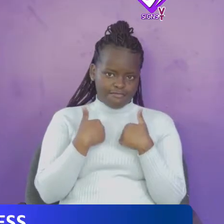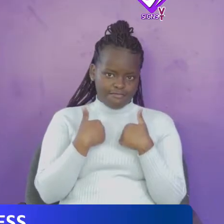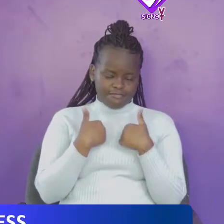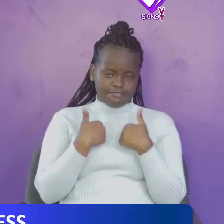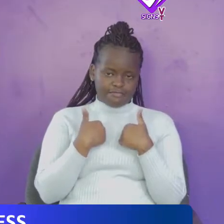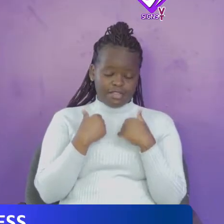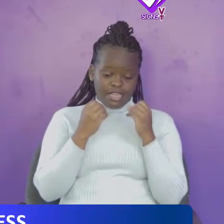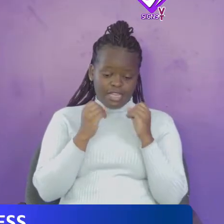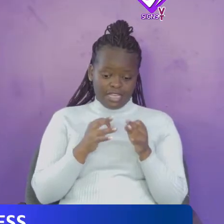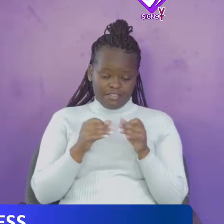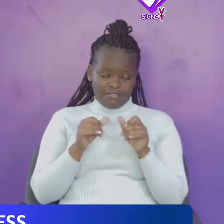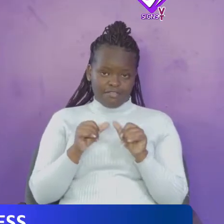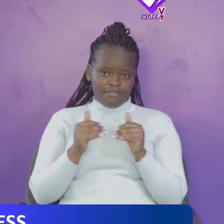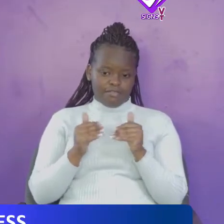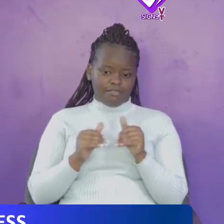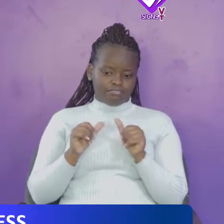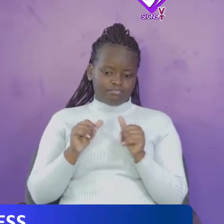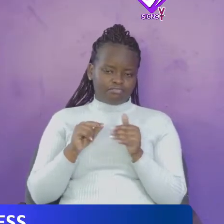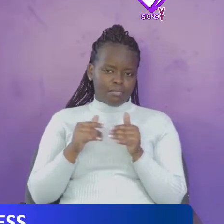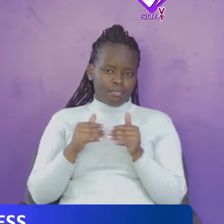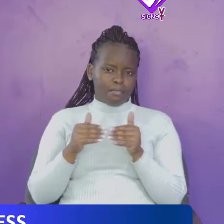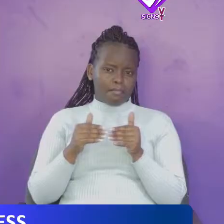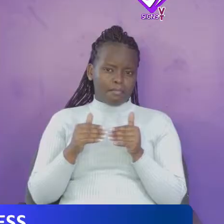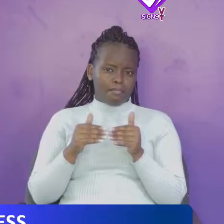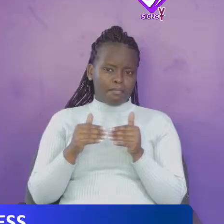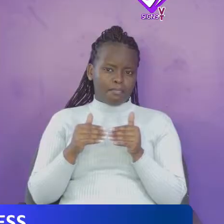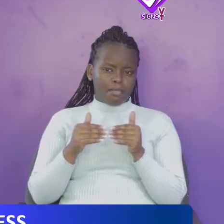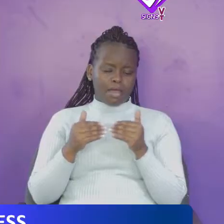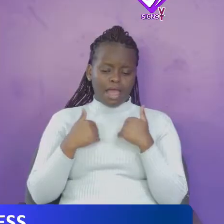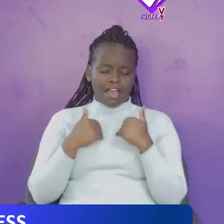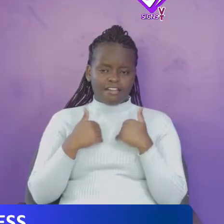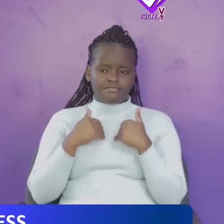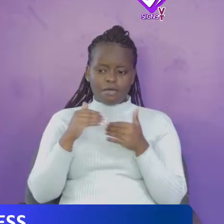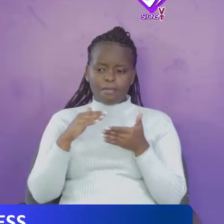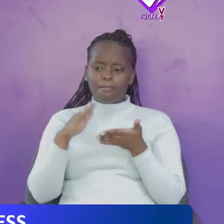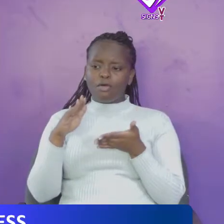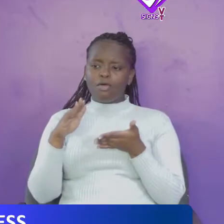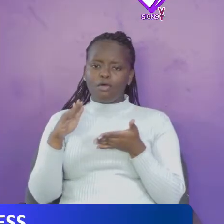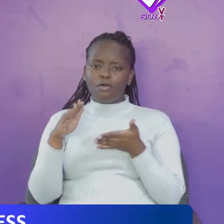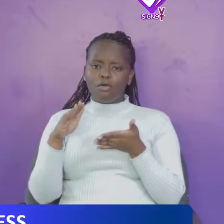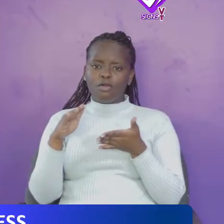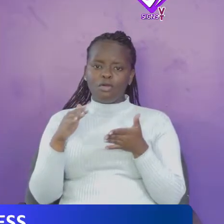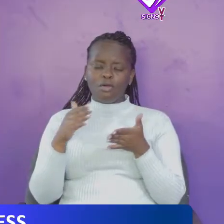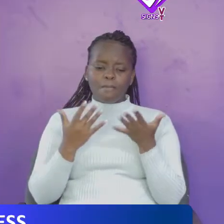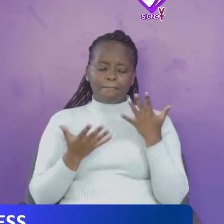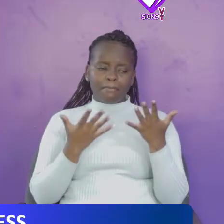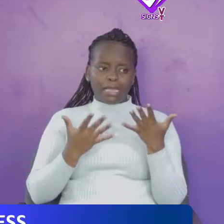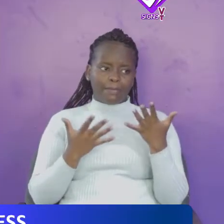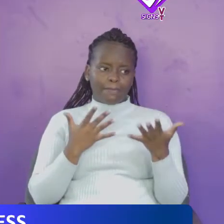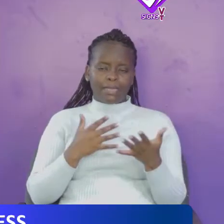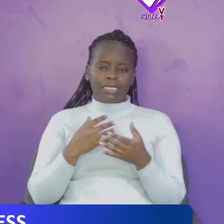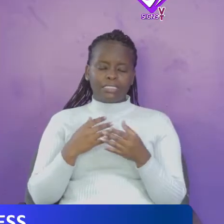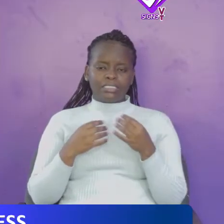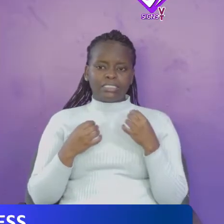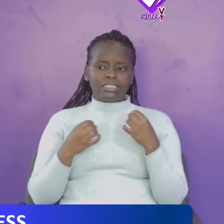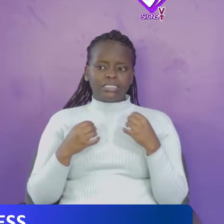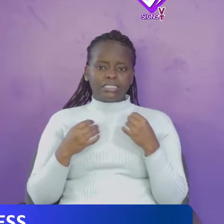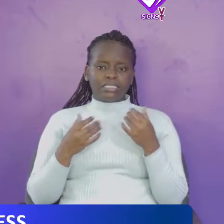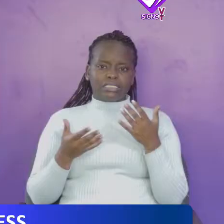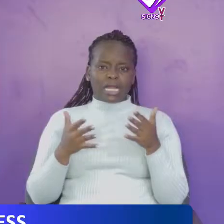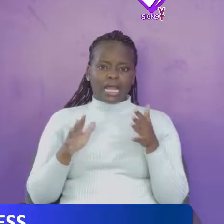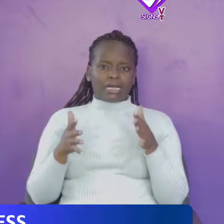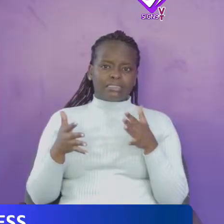even take it further, the primary or rather secondary factors such as anxiety. If you have an anxiety